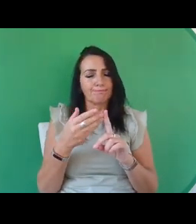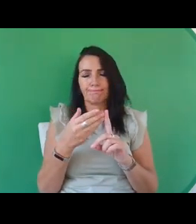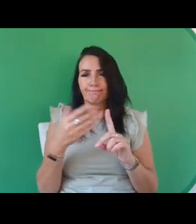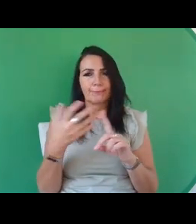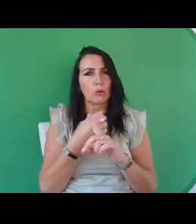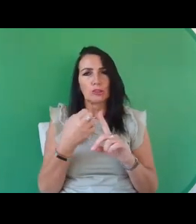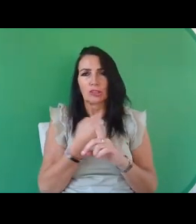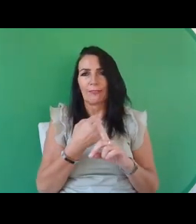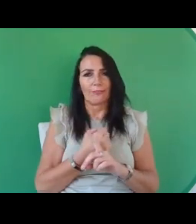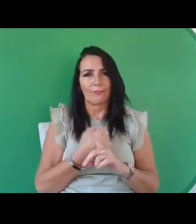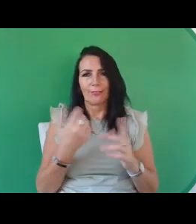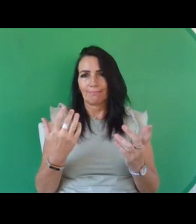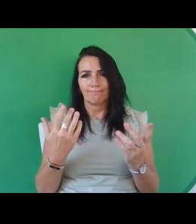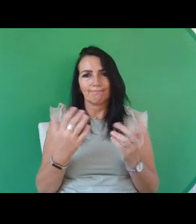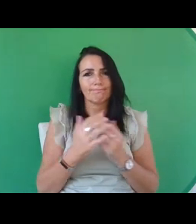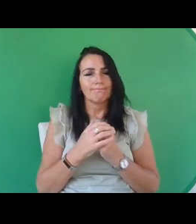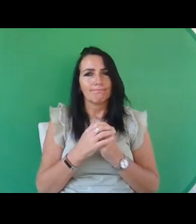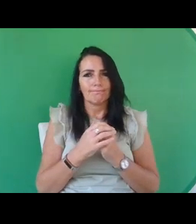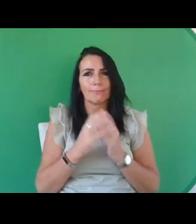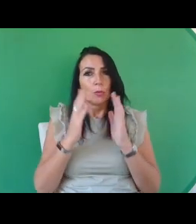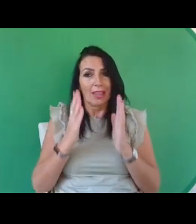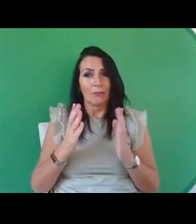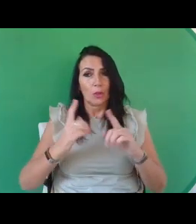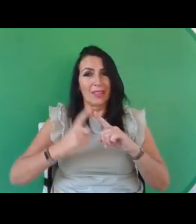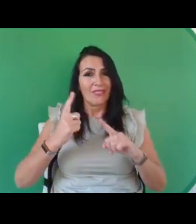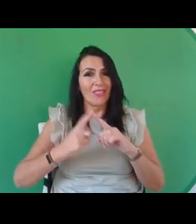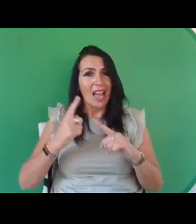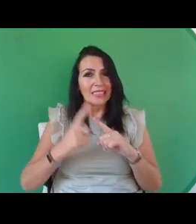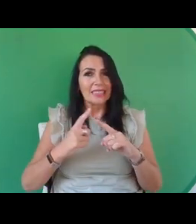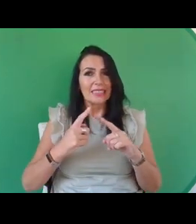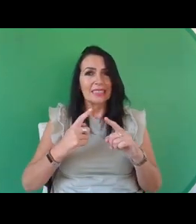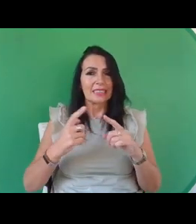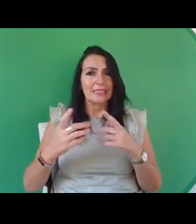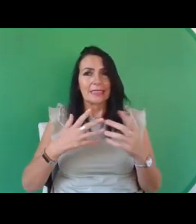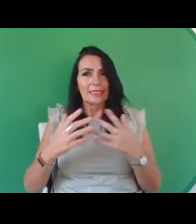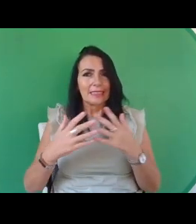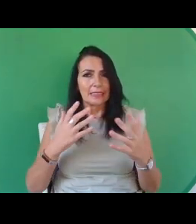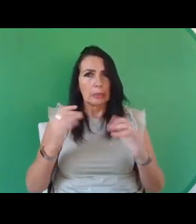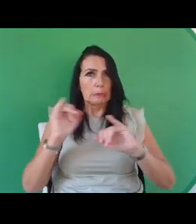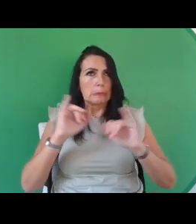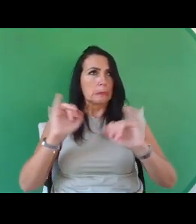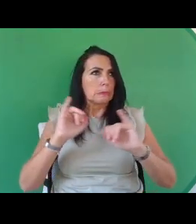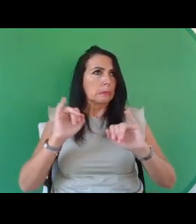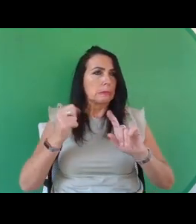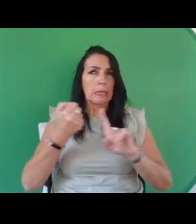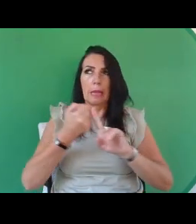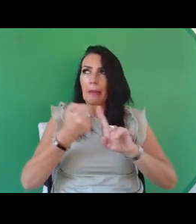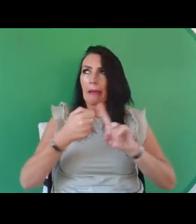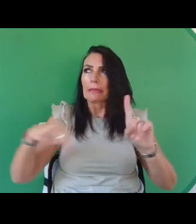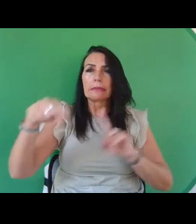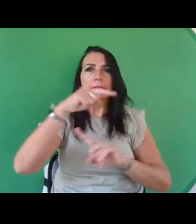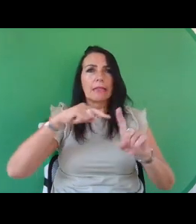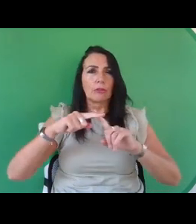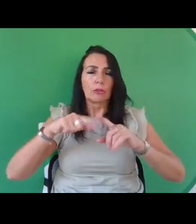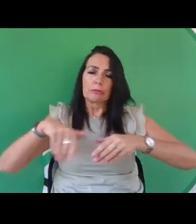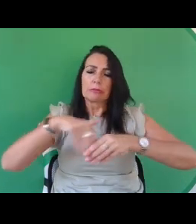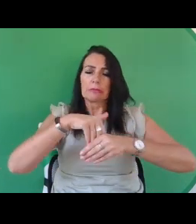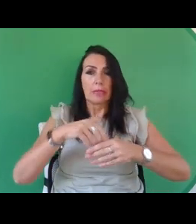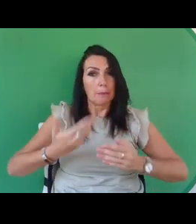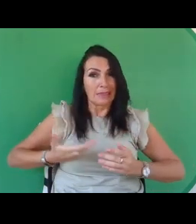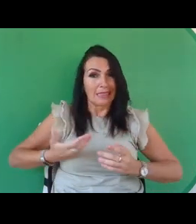reduction. So we need to act fast to avoid the disastrous impacts of climate change. Businesses are at the forefront of this